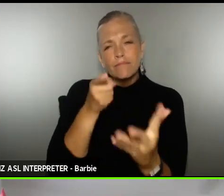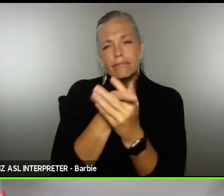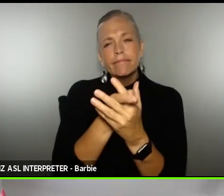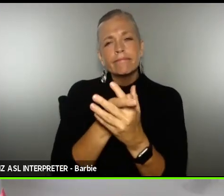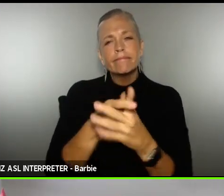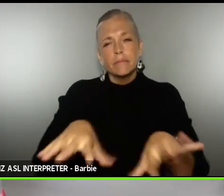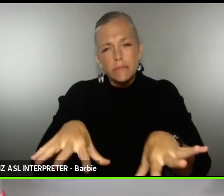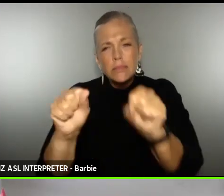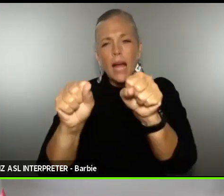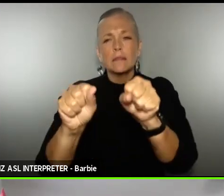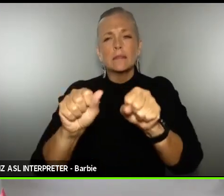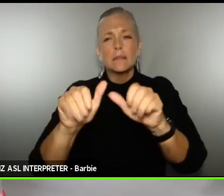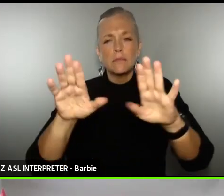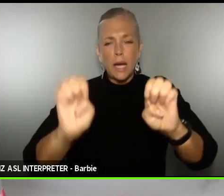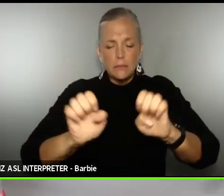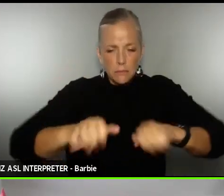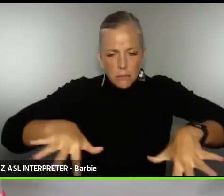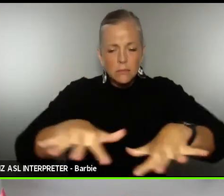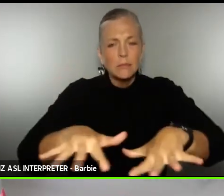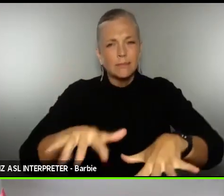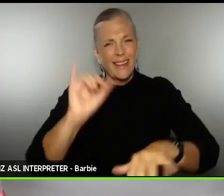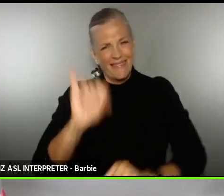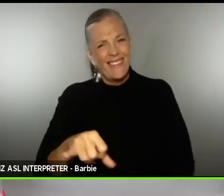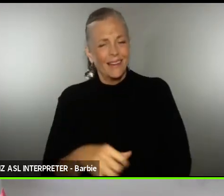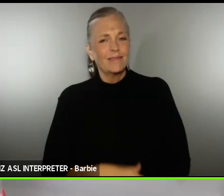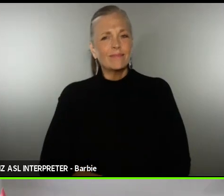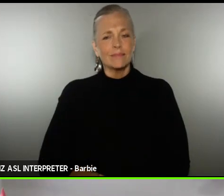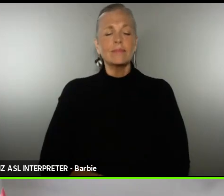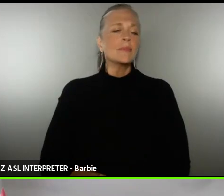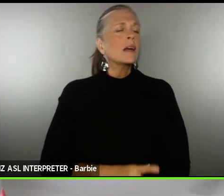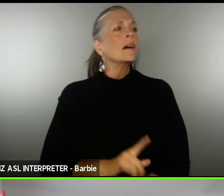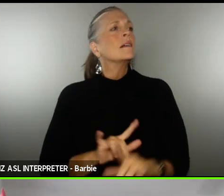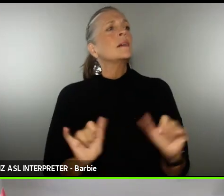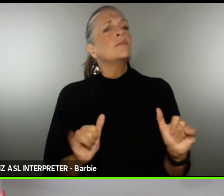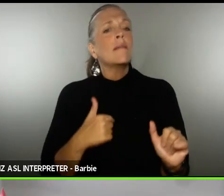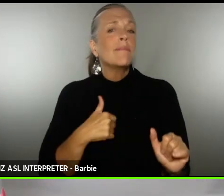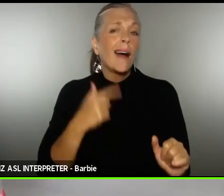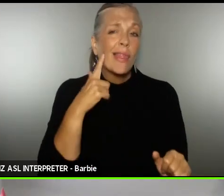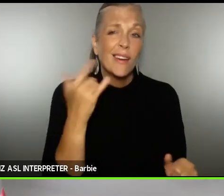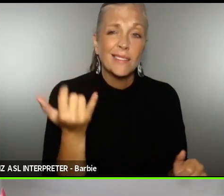space? So I think it's that. I also think it's,